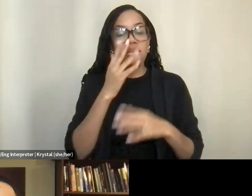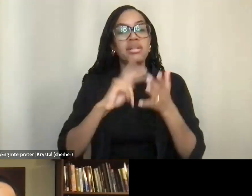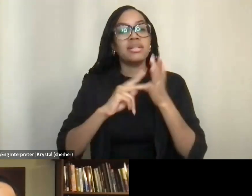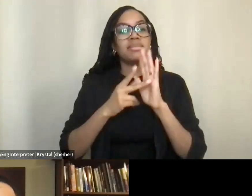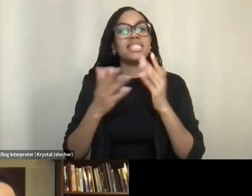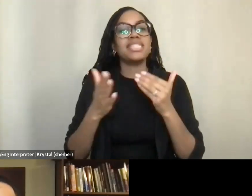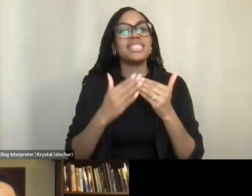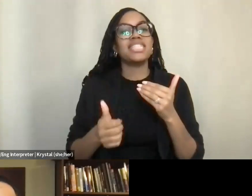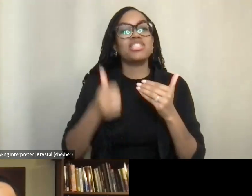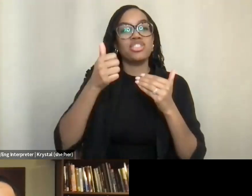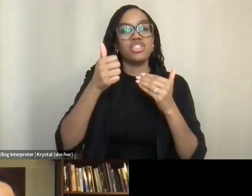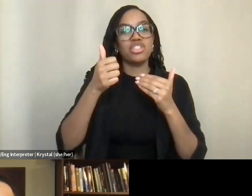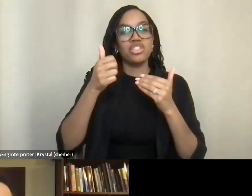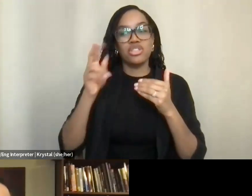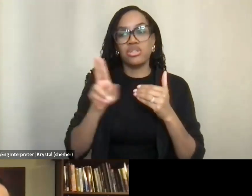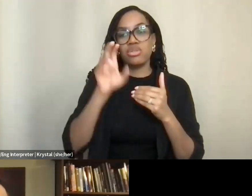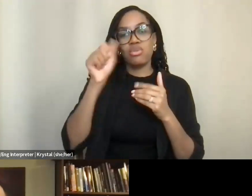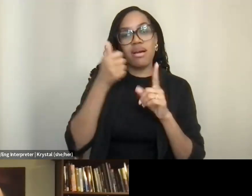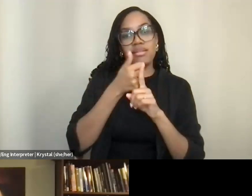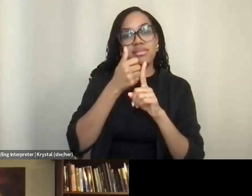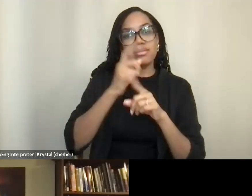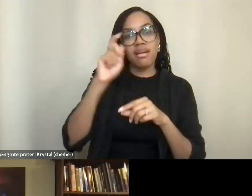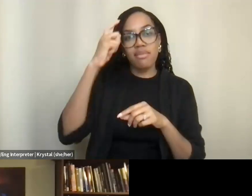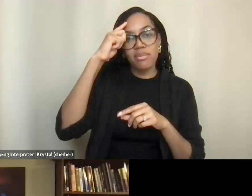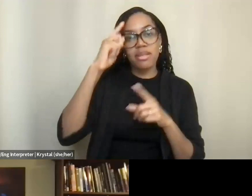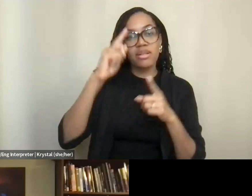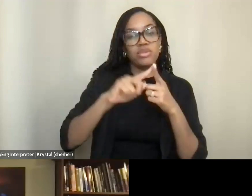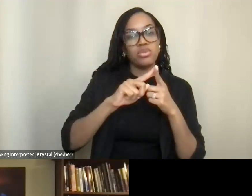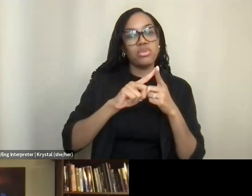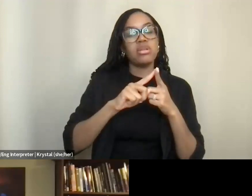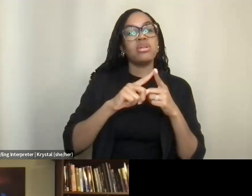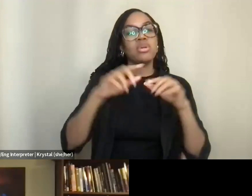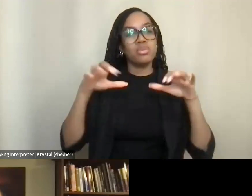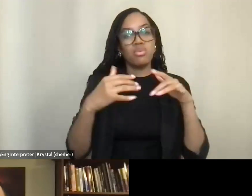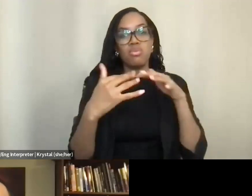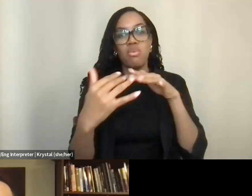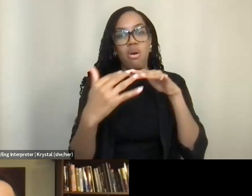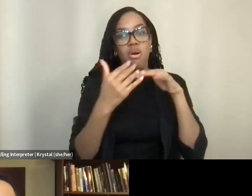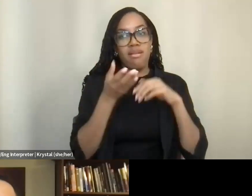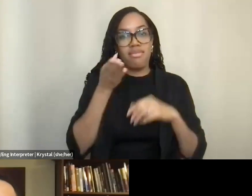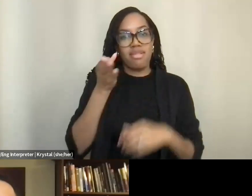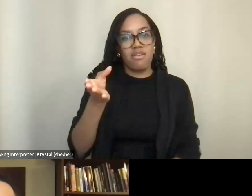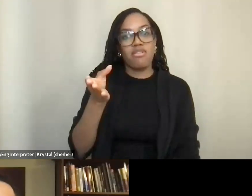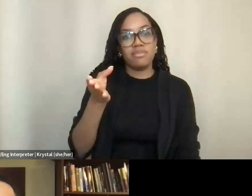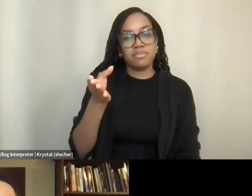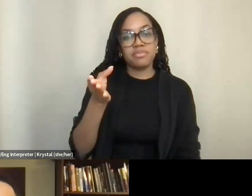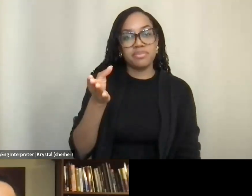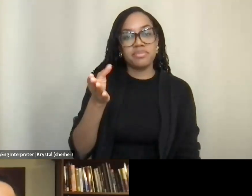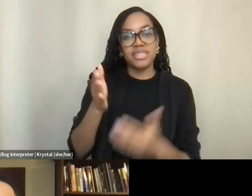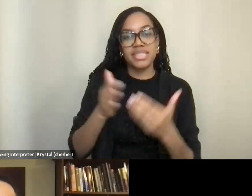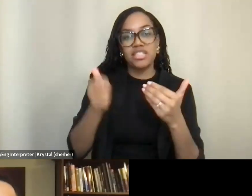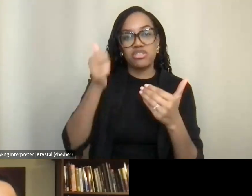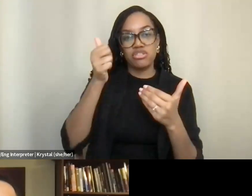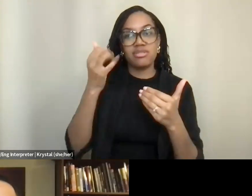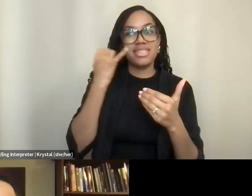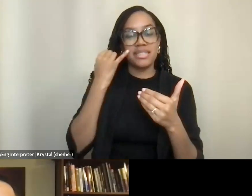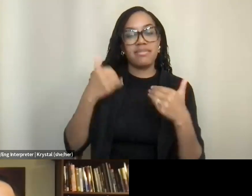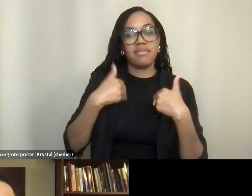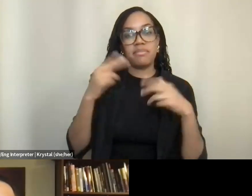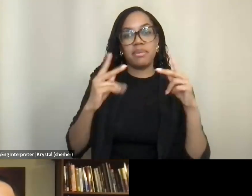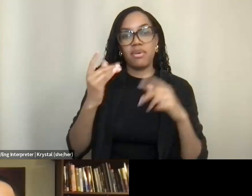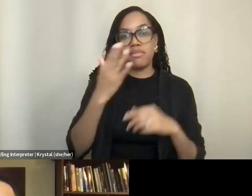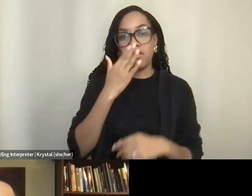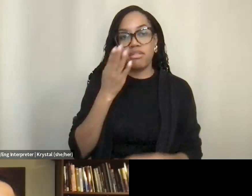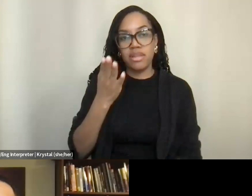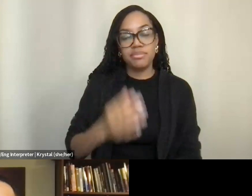US government to engage in warfare on those countries for all the same reasons that we have